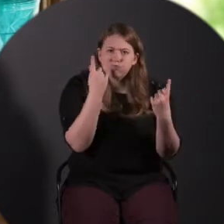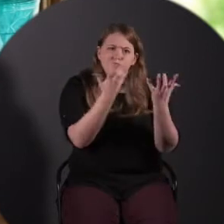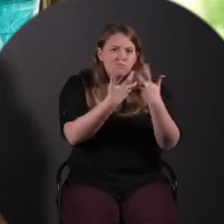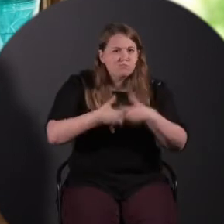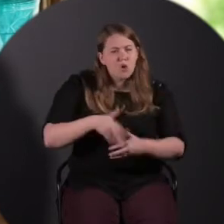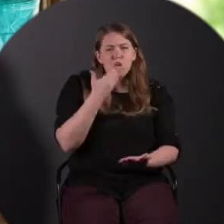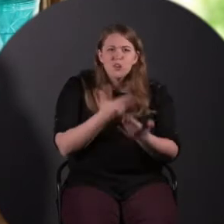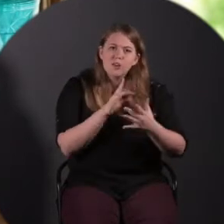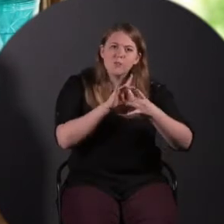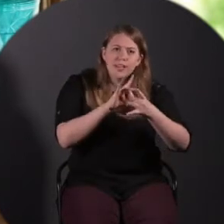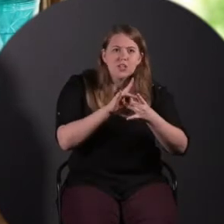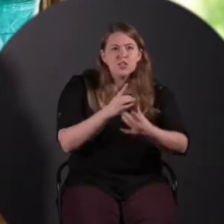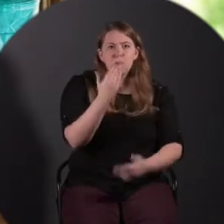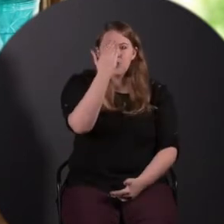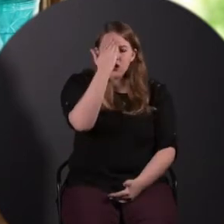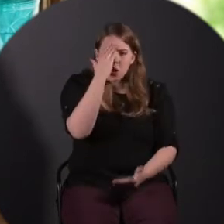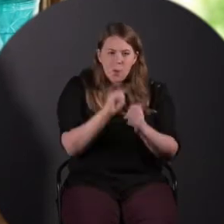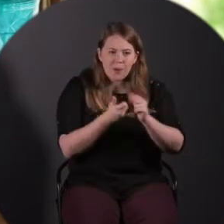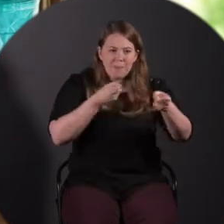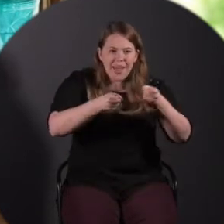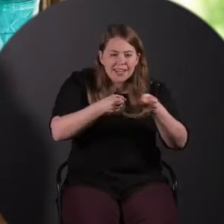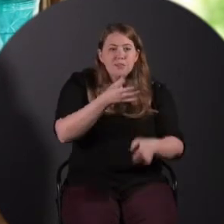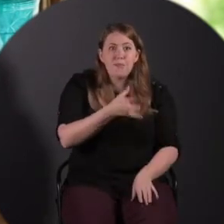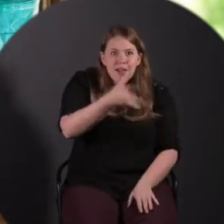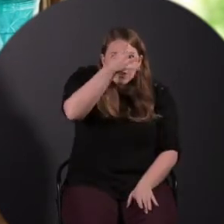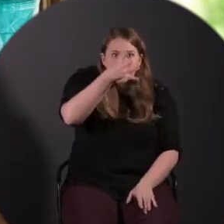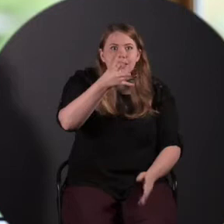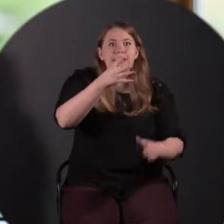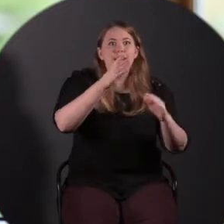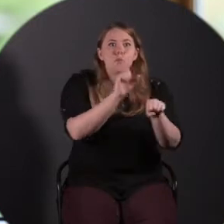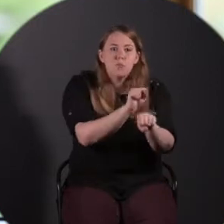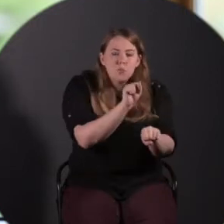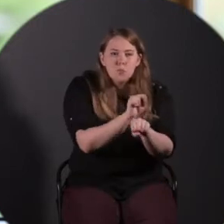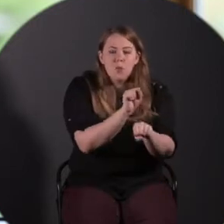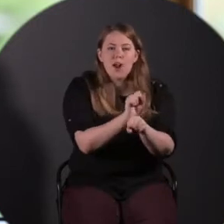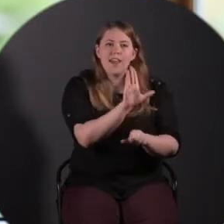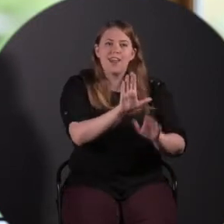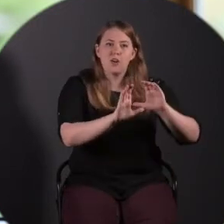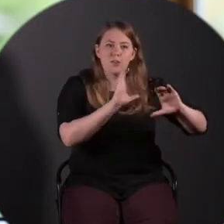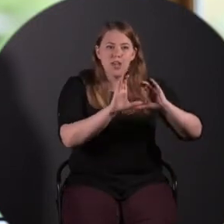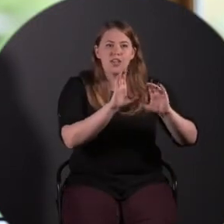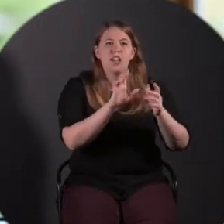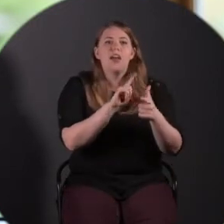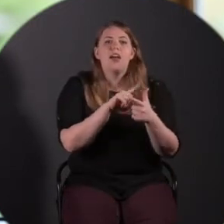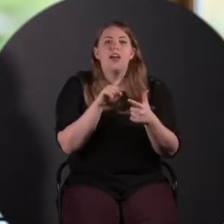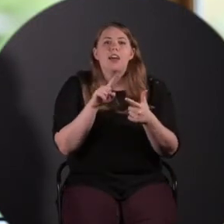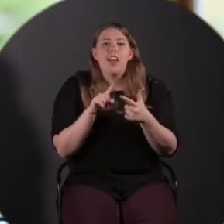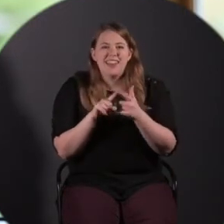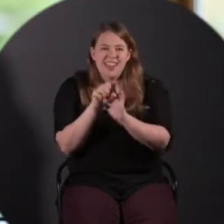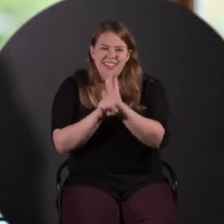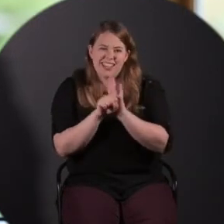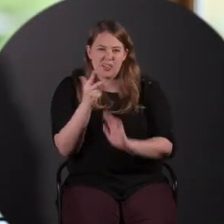their careers. And I loved how they communicated with each other. And then season three happened. And